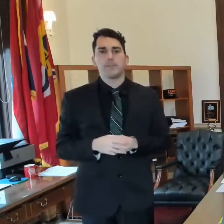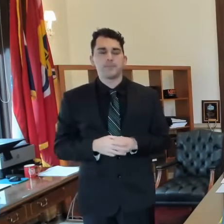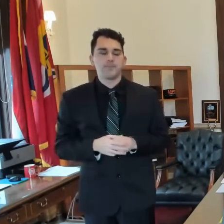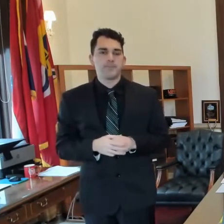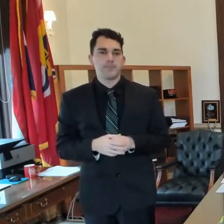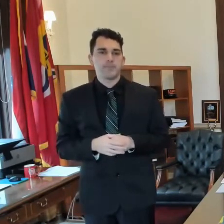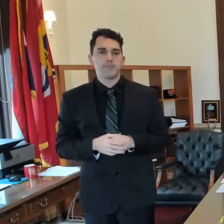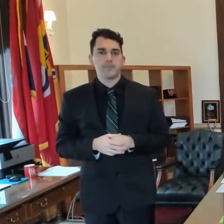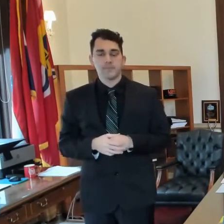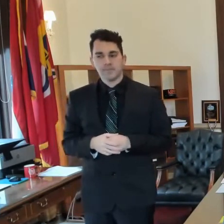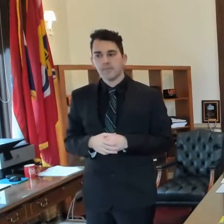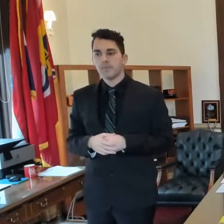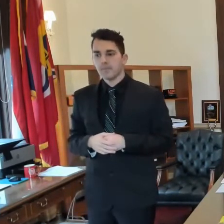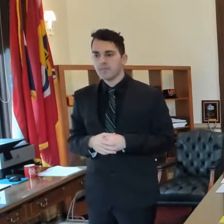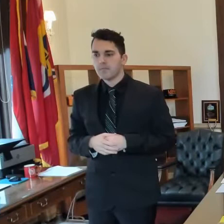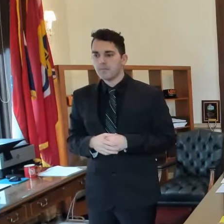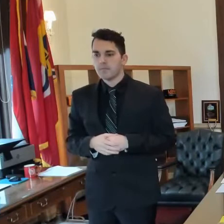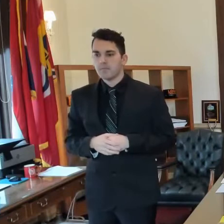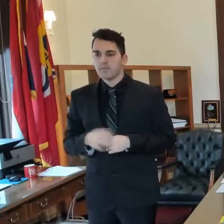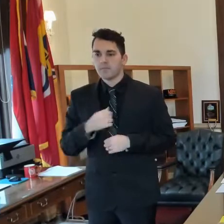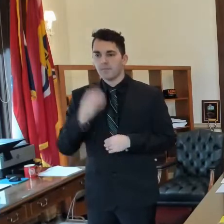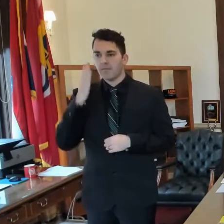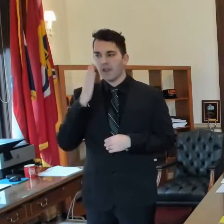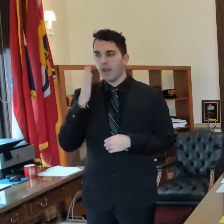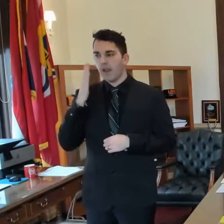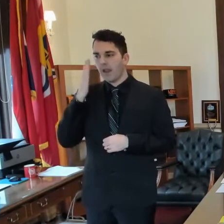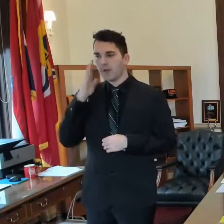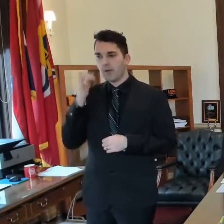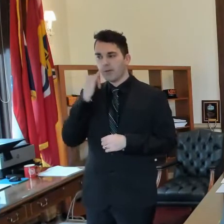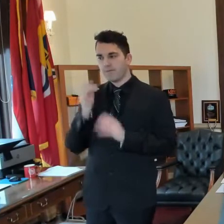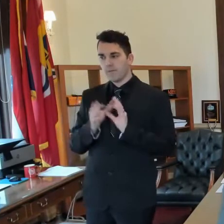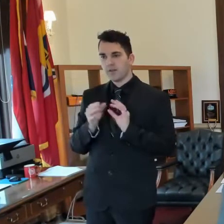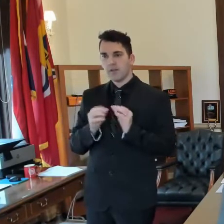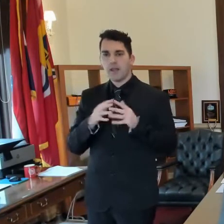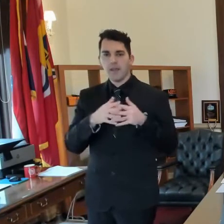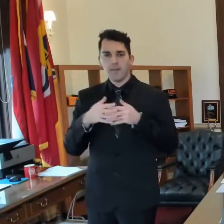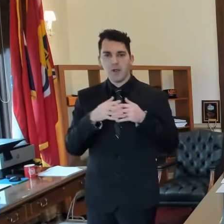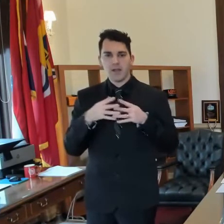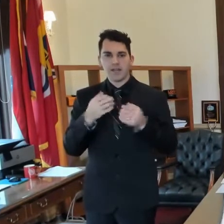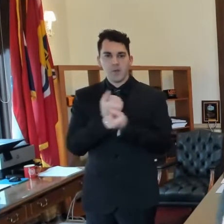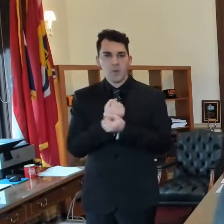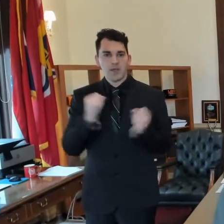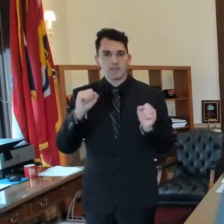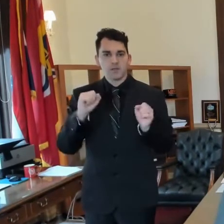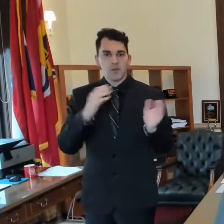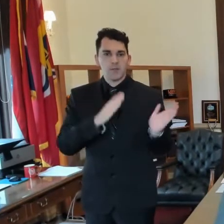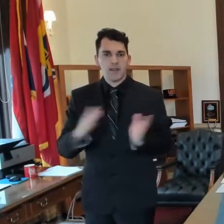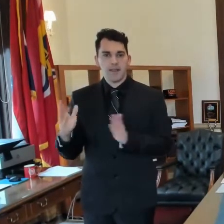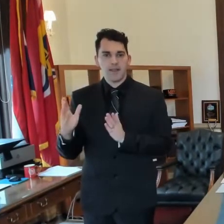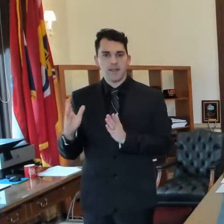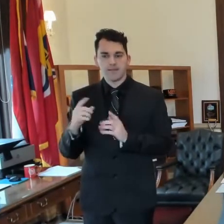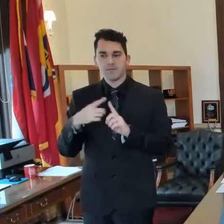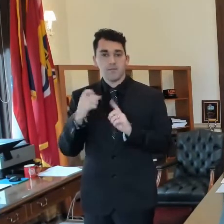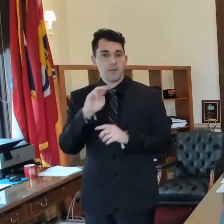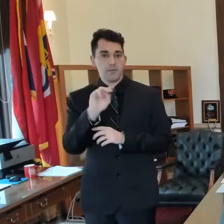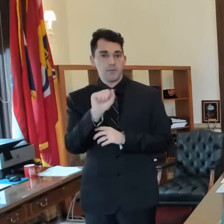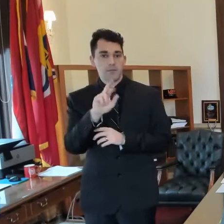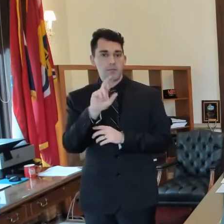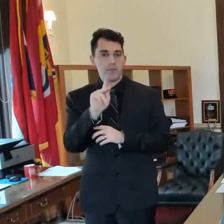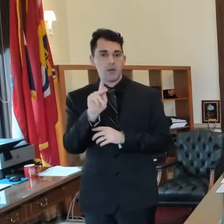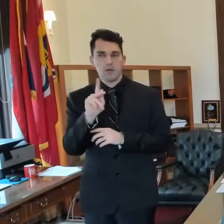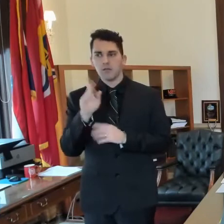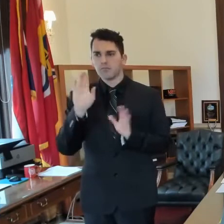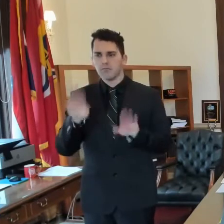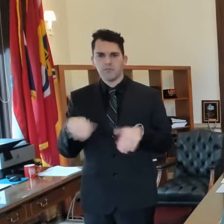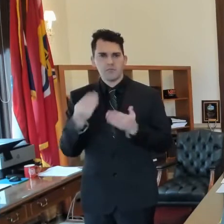of, I don't know if you just mentioned the American Rescue Plan, but we did get a question about that from Mark, who asks if funding for that will